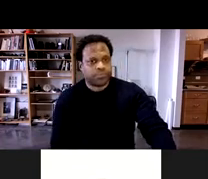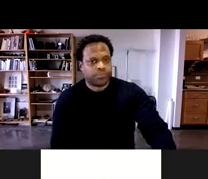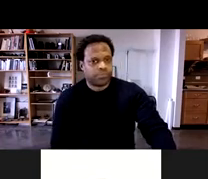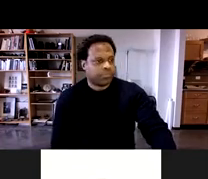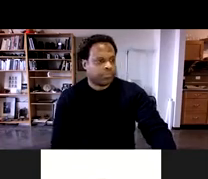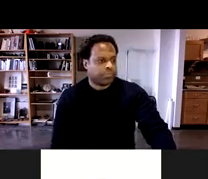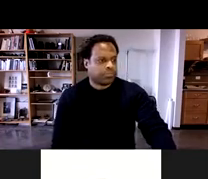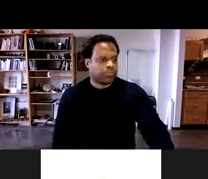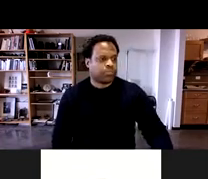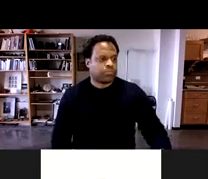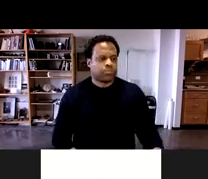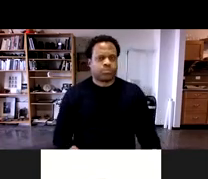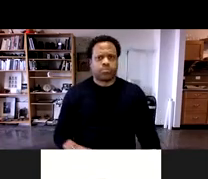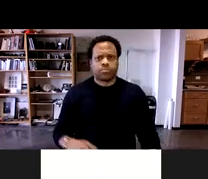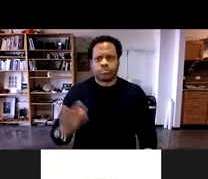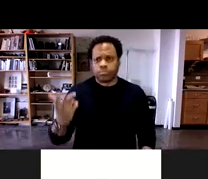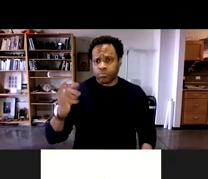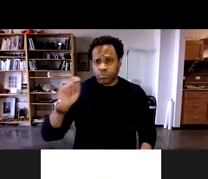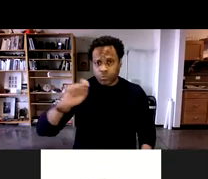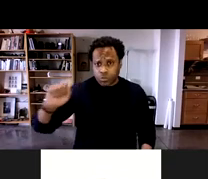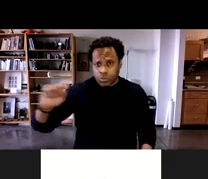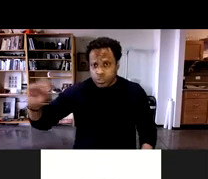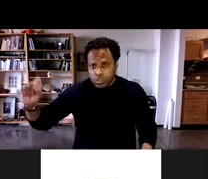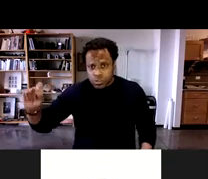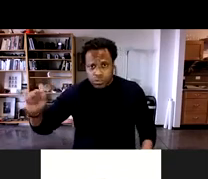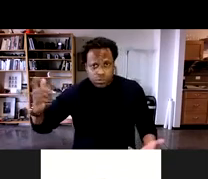You can say, oh, are you okay? You okay?